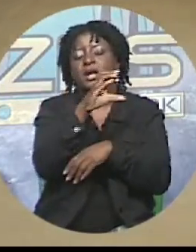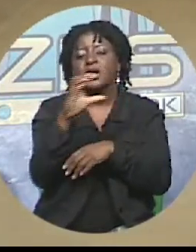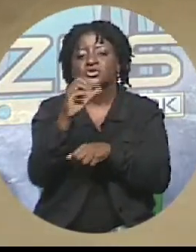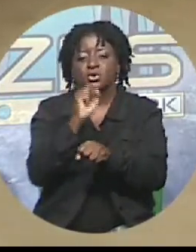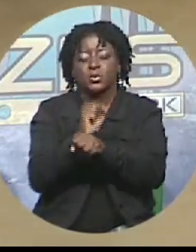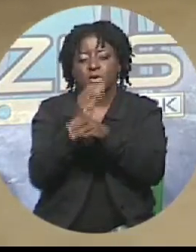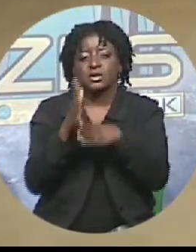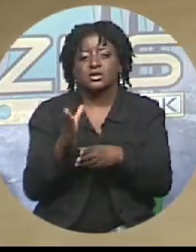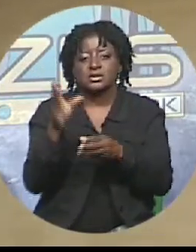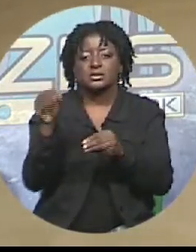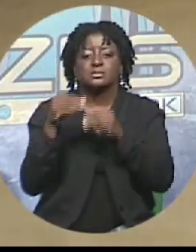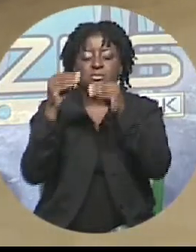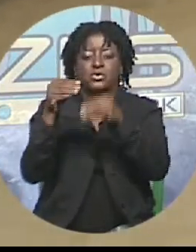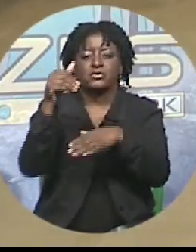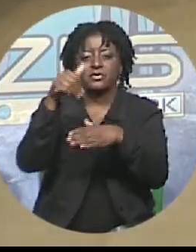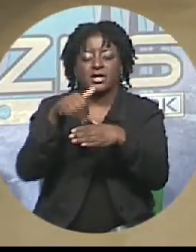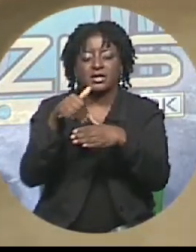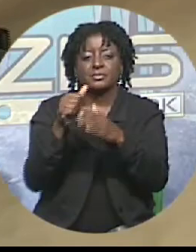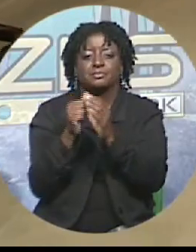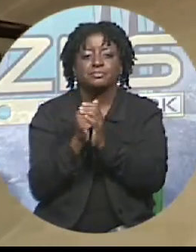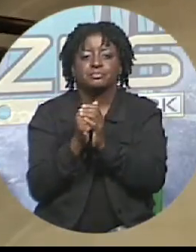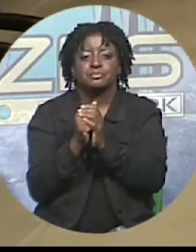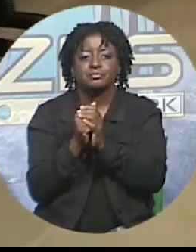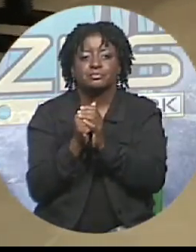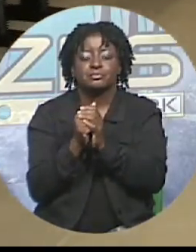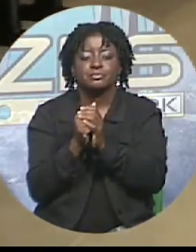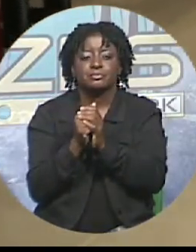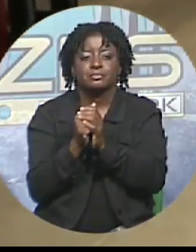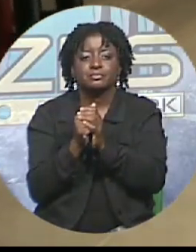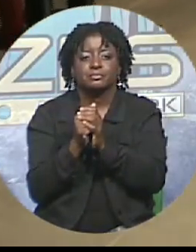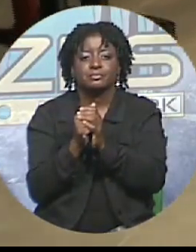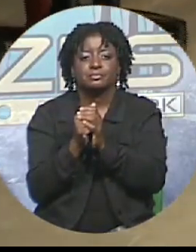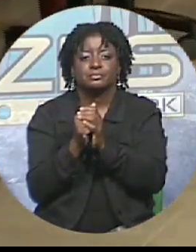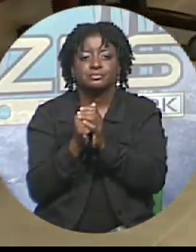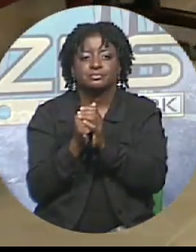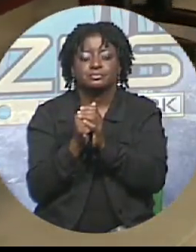premises, with the number increasing steadily. Carla Palmer, ZNS Network News.